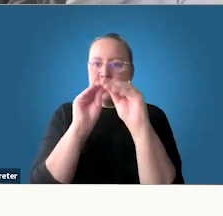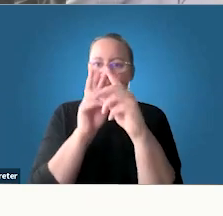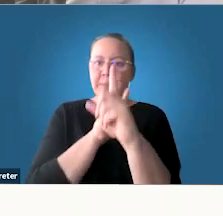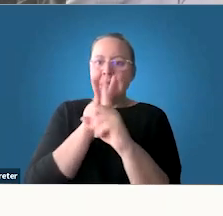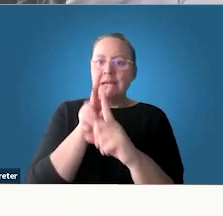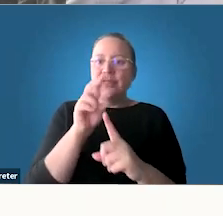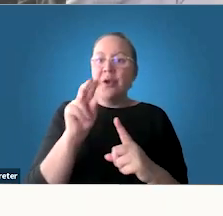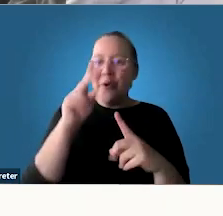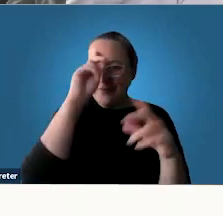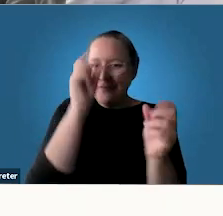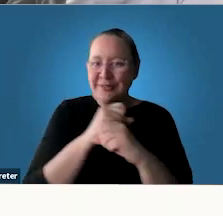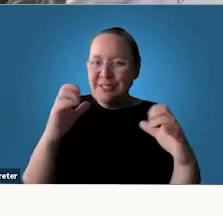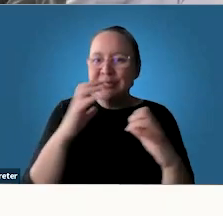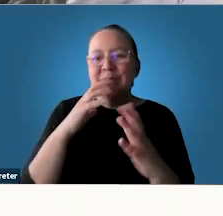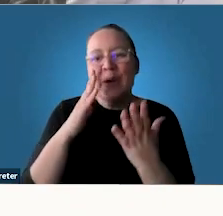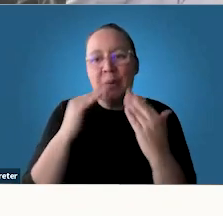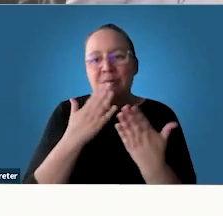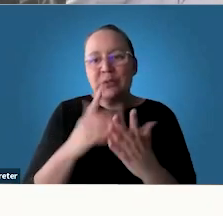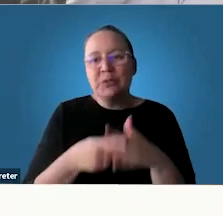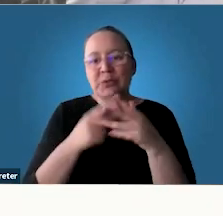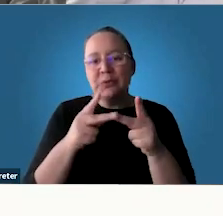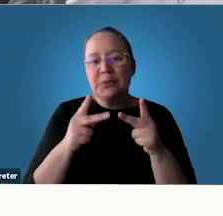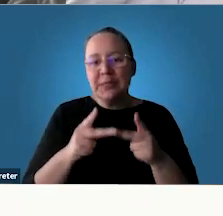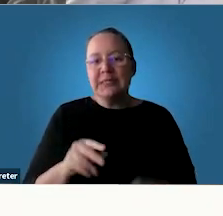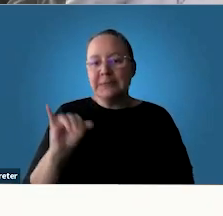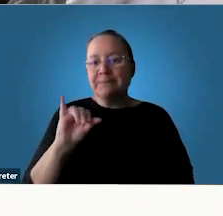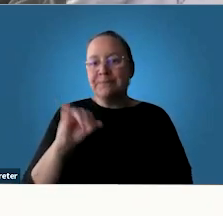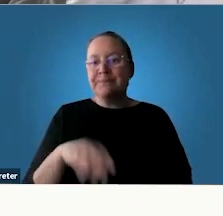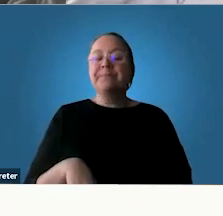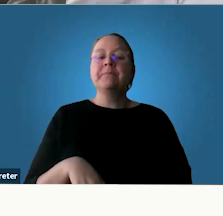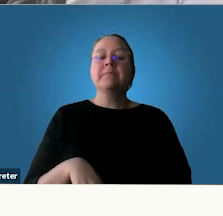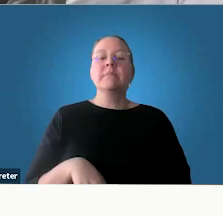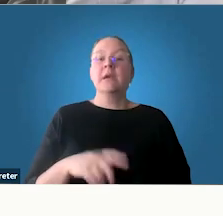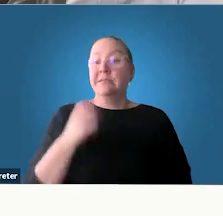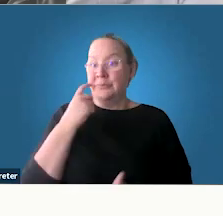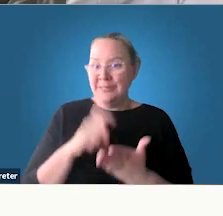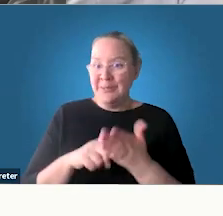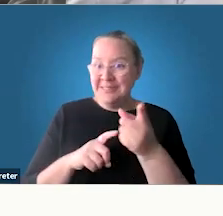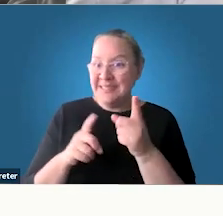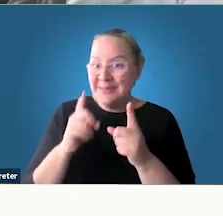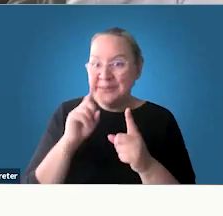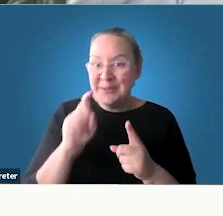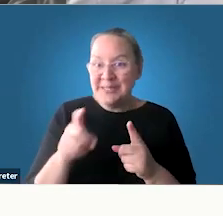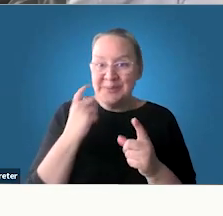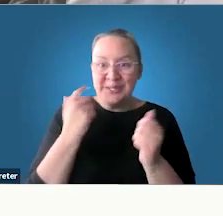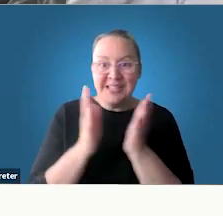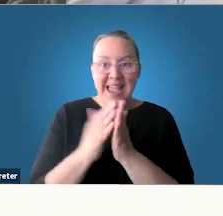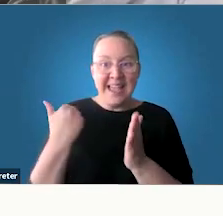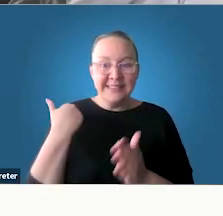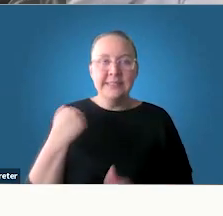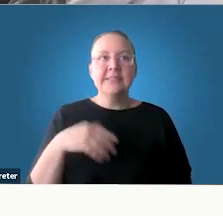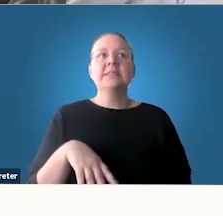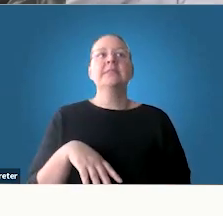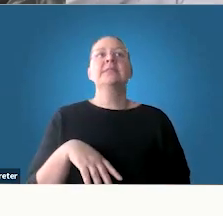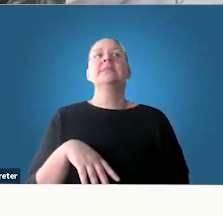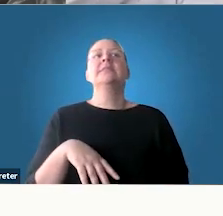campaign vision. But hopefully, it's a good starting place. Because as we saw in the question we just asked previously, as we saw in